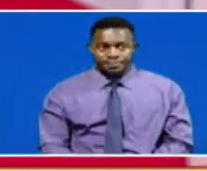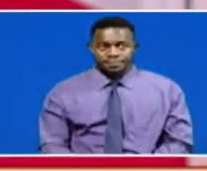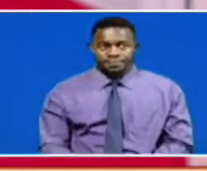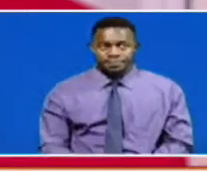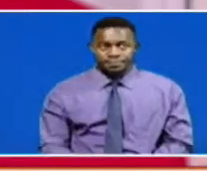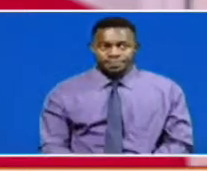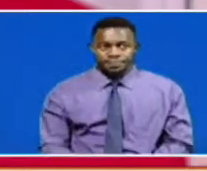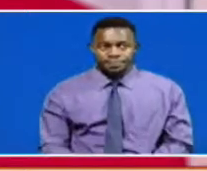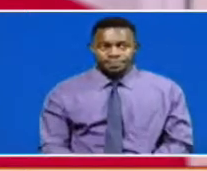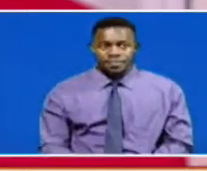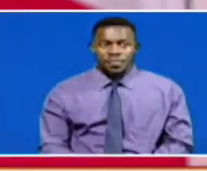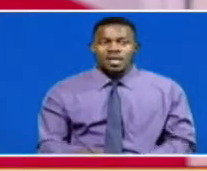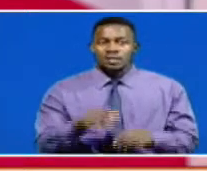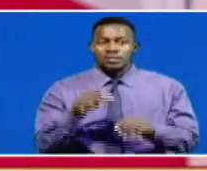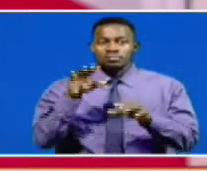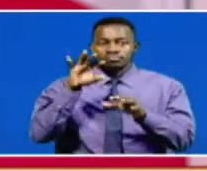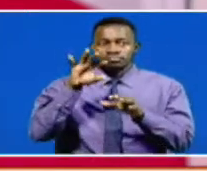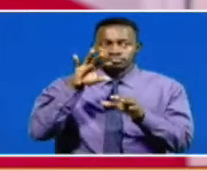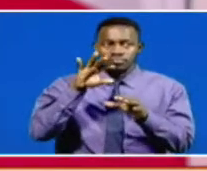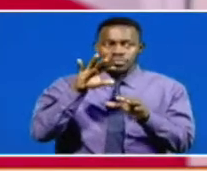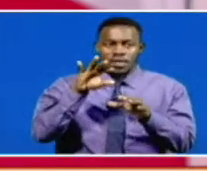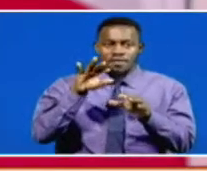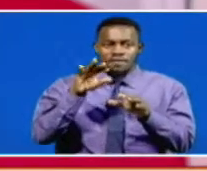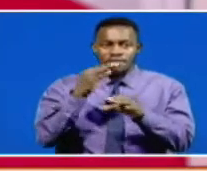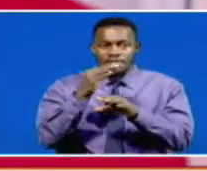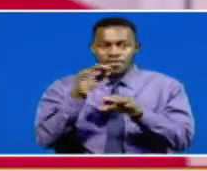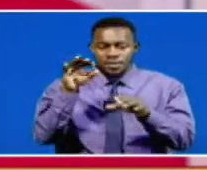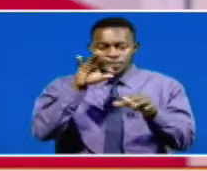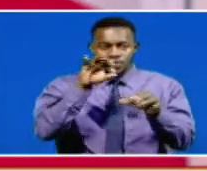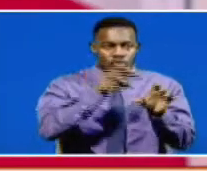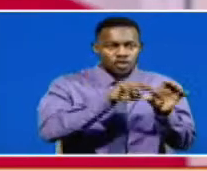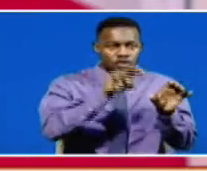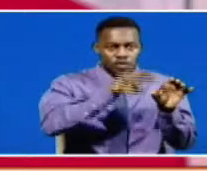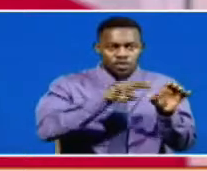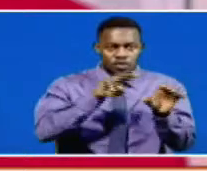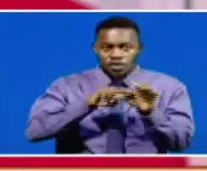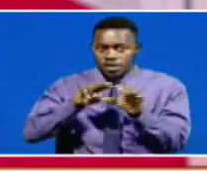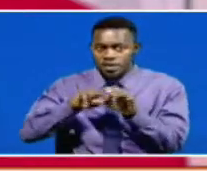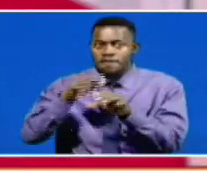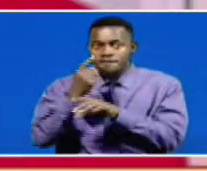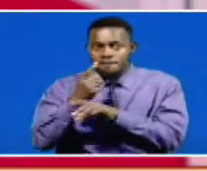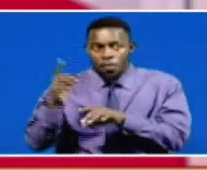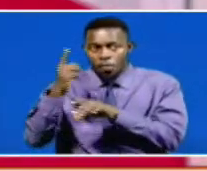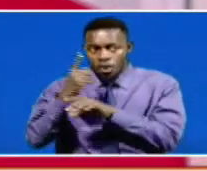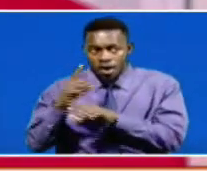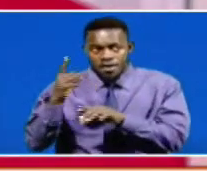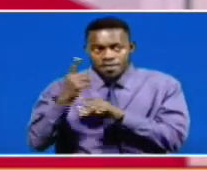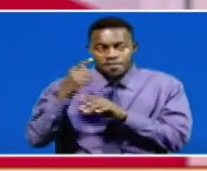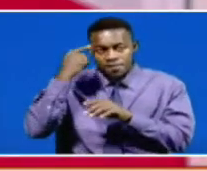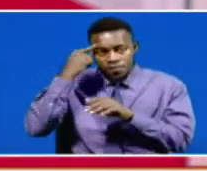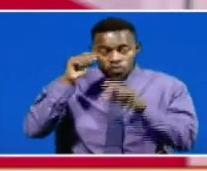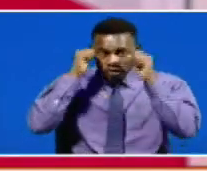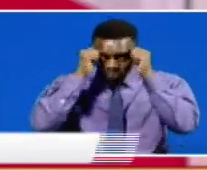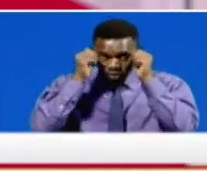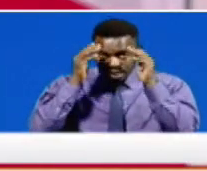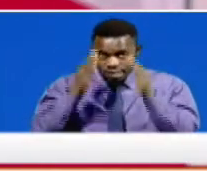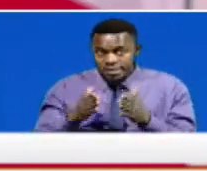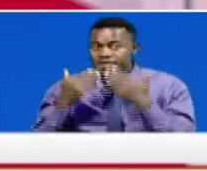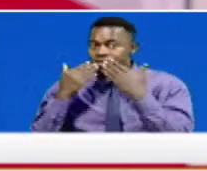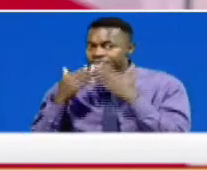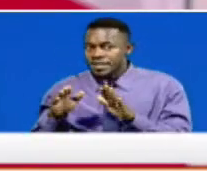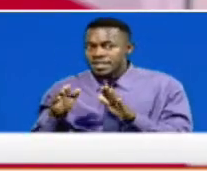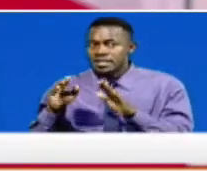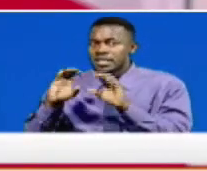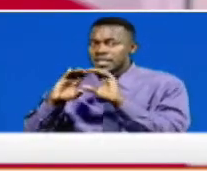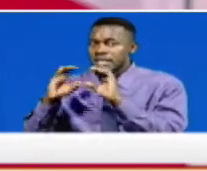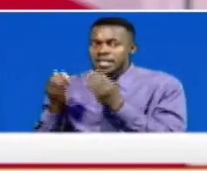which will see us at least the results of the Form 1 president results for the candidates who sat the last edition